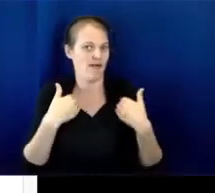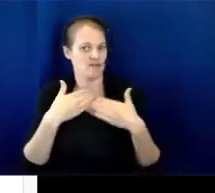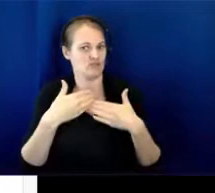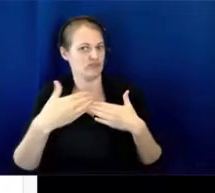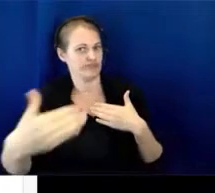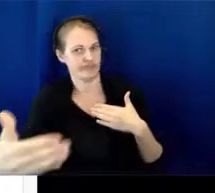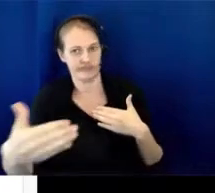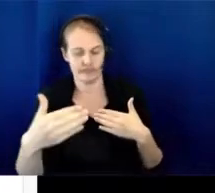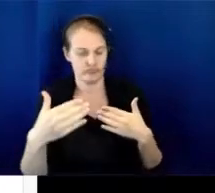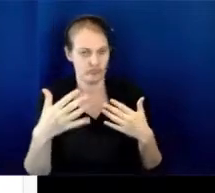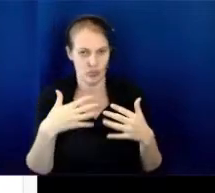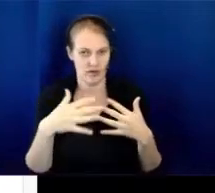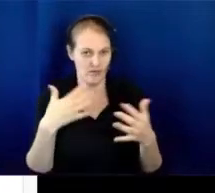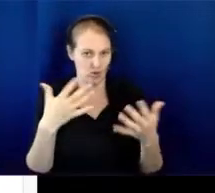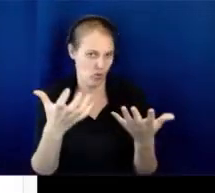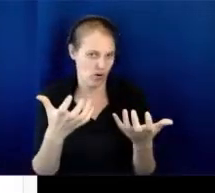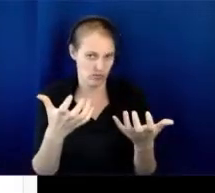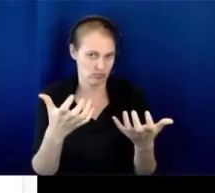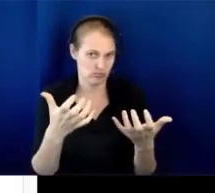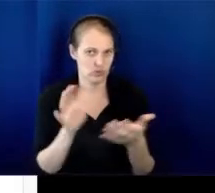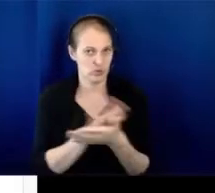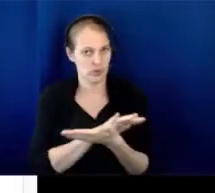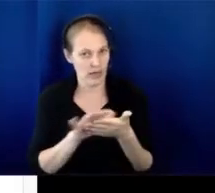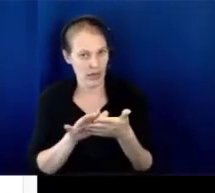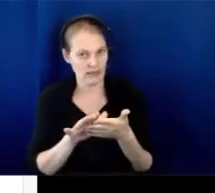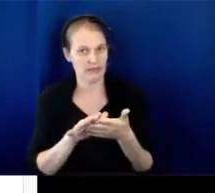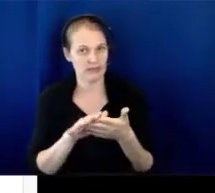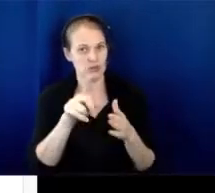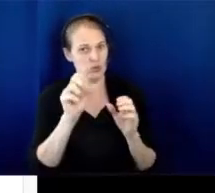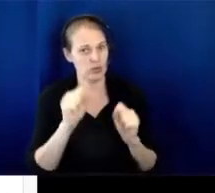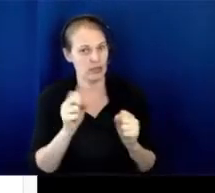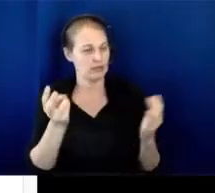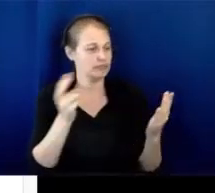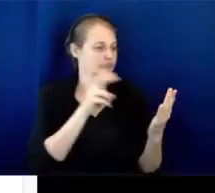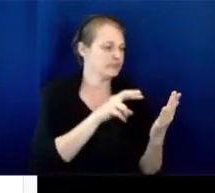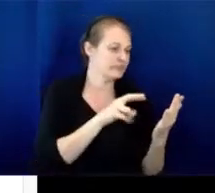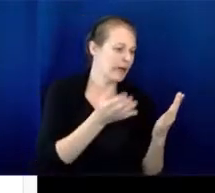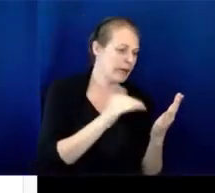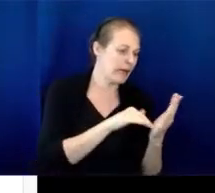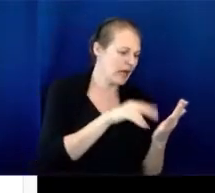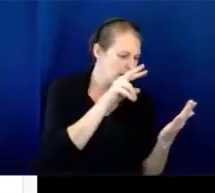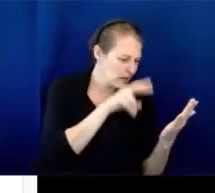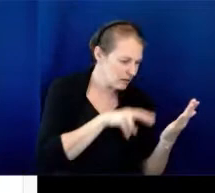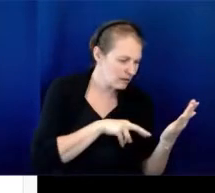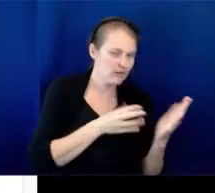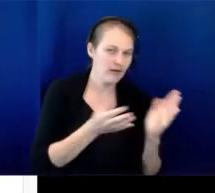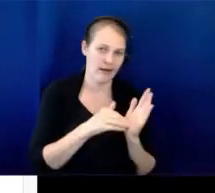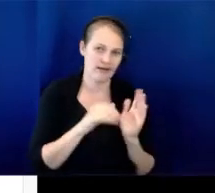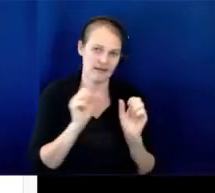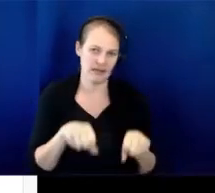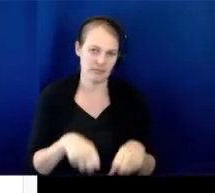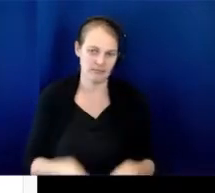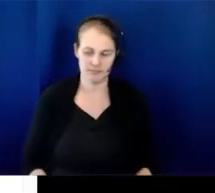want to have it. So kind of nice to kind of come in here, and like I said, you'll have all this information.